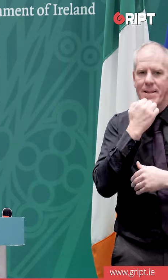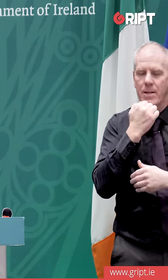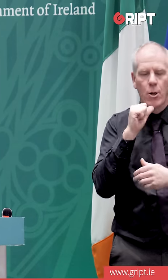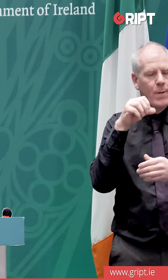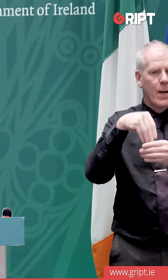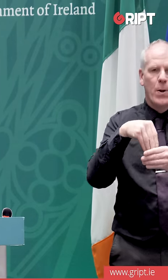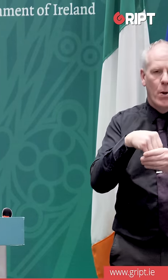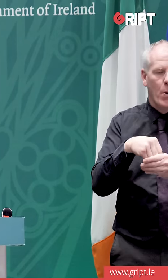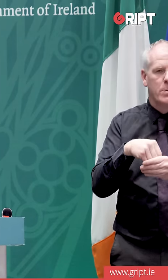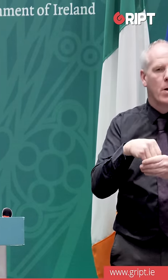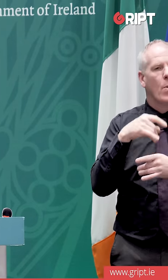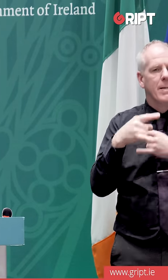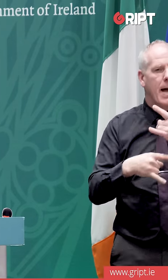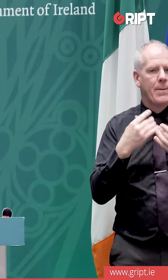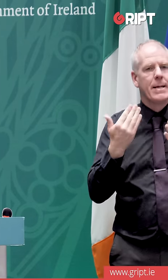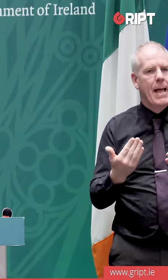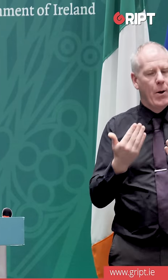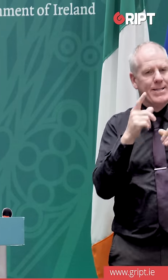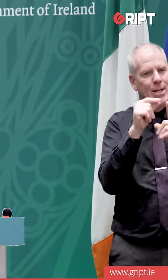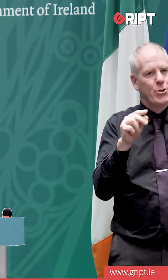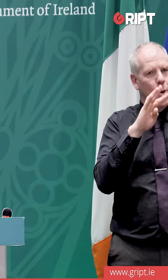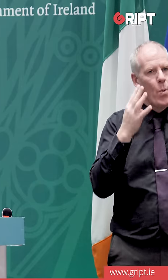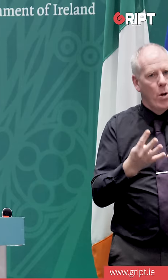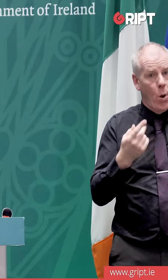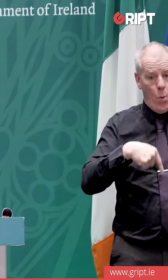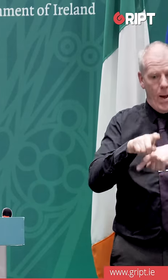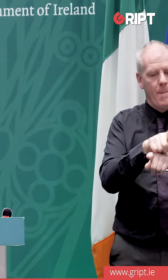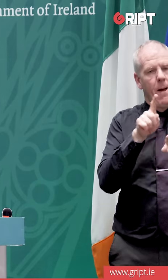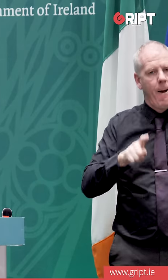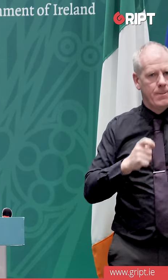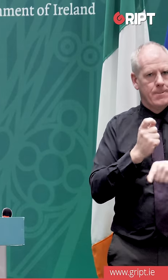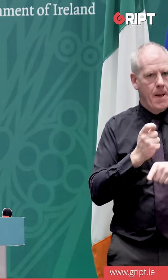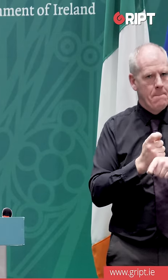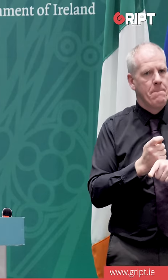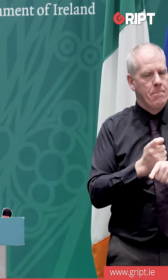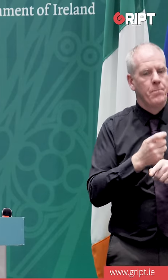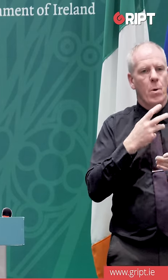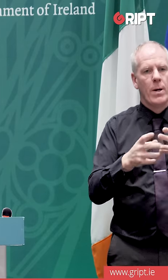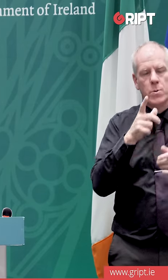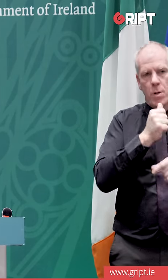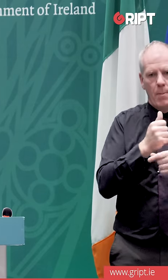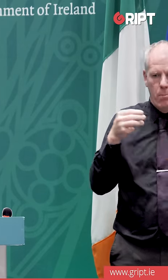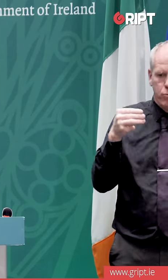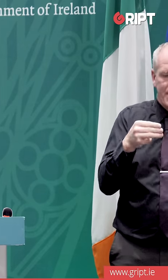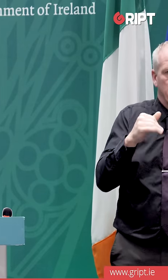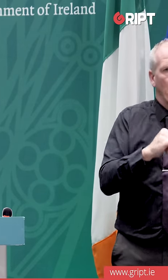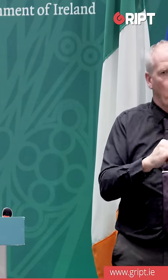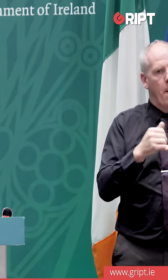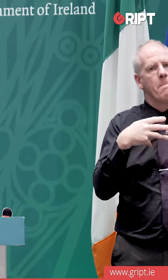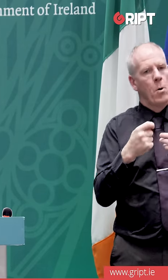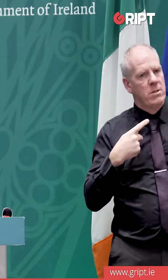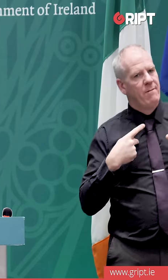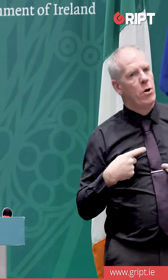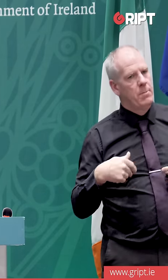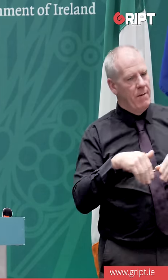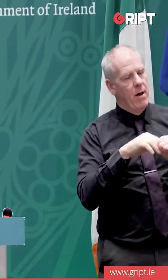take into account the fact that we live in a digital world. So we are behind. We are laggards when it comes to protecting those who are most